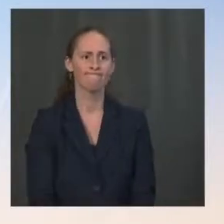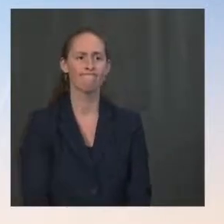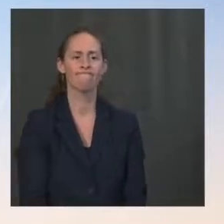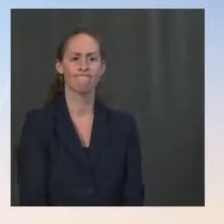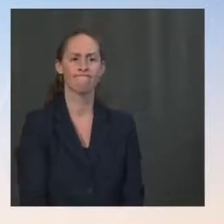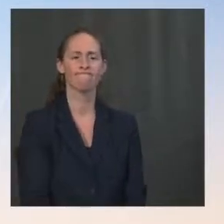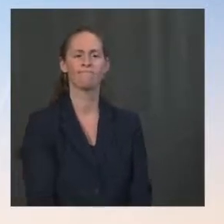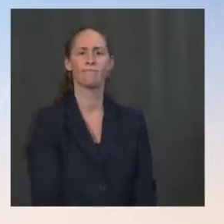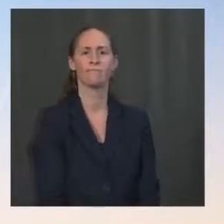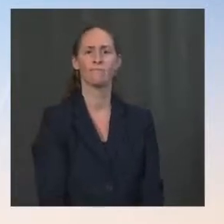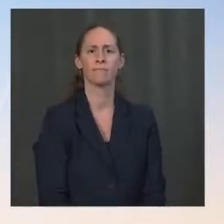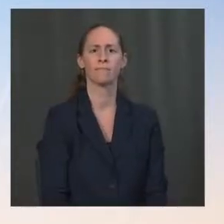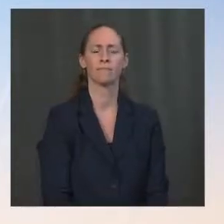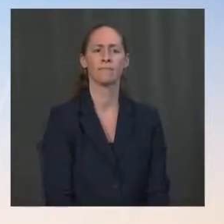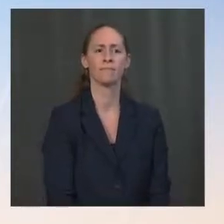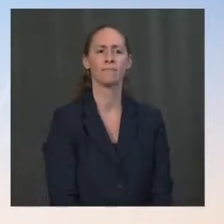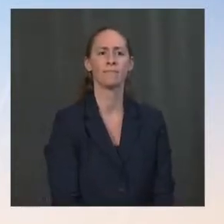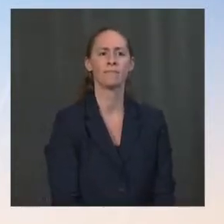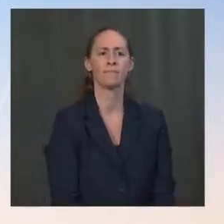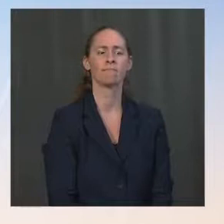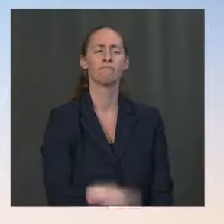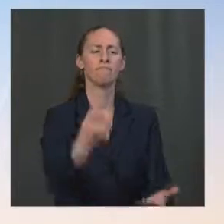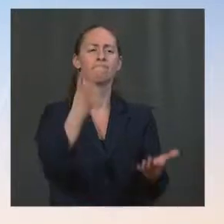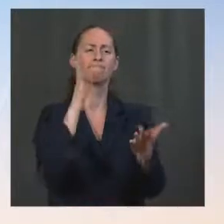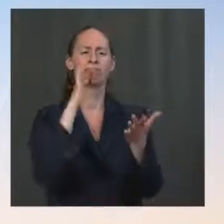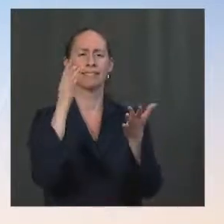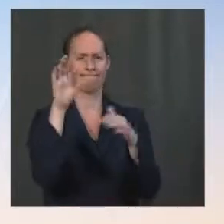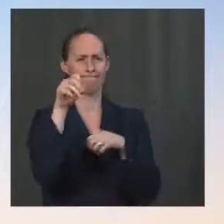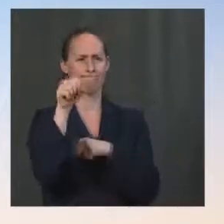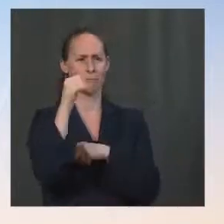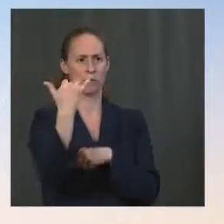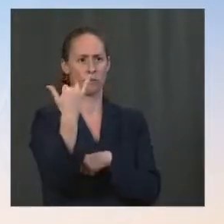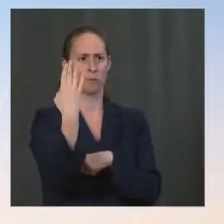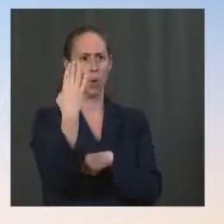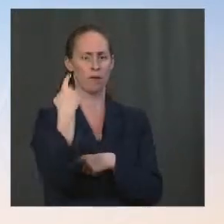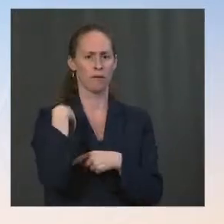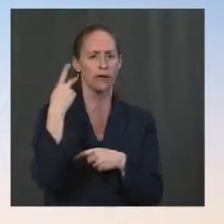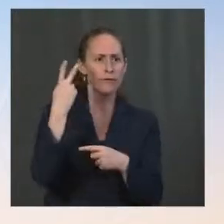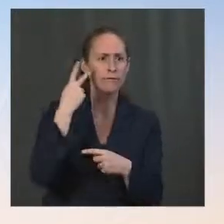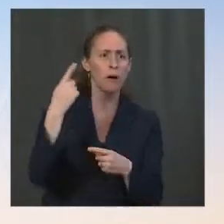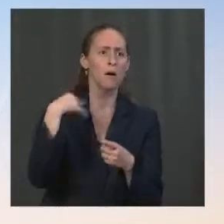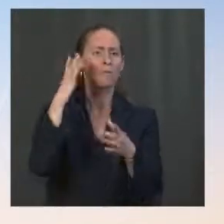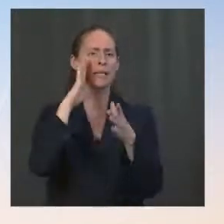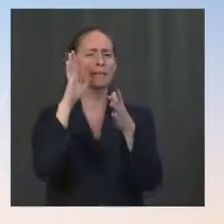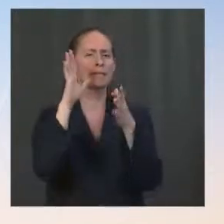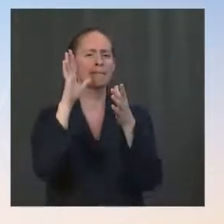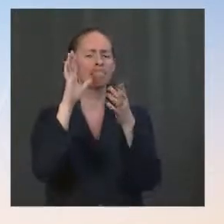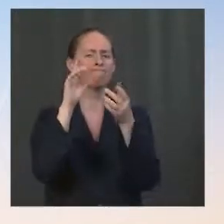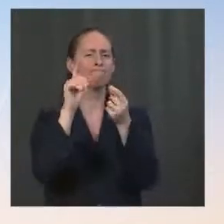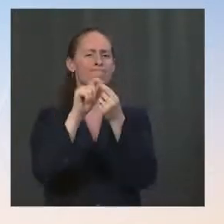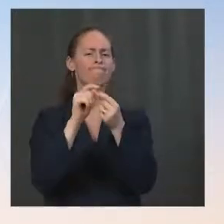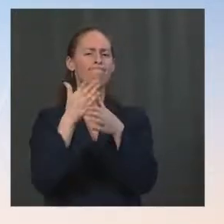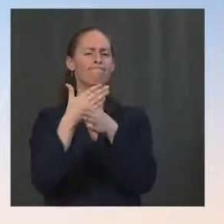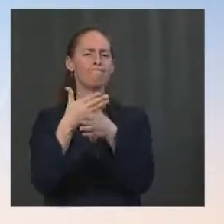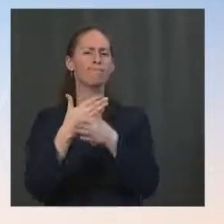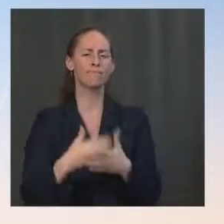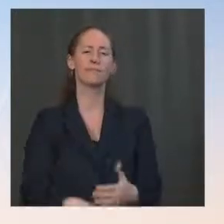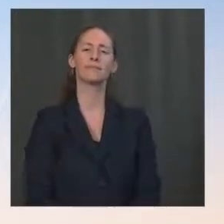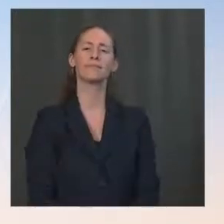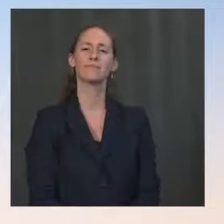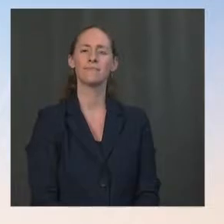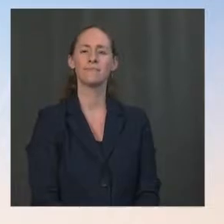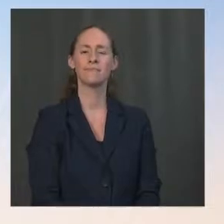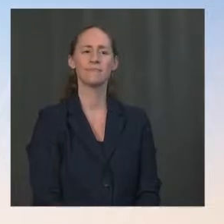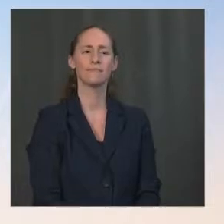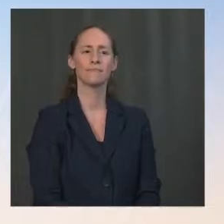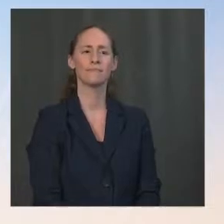because I know there was a story out earlier today, and I can give you a bit more detail on it. So let me just